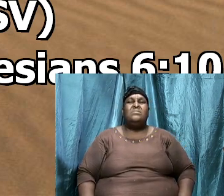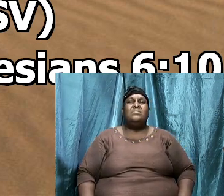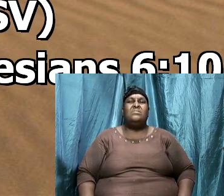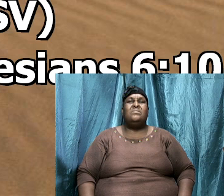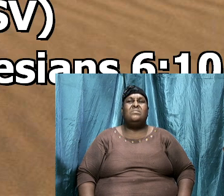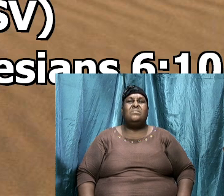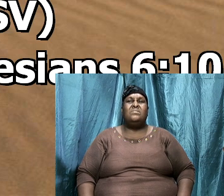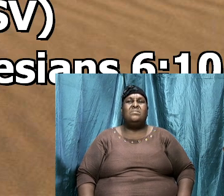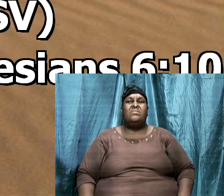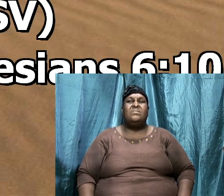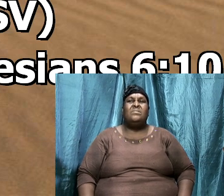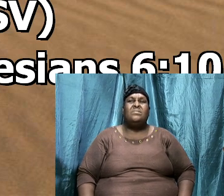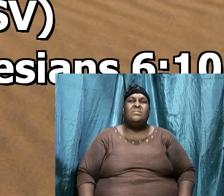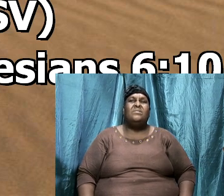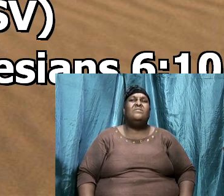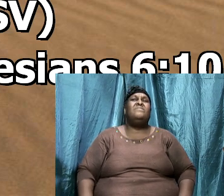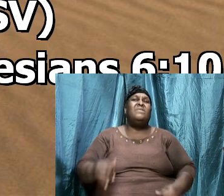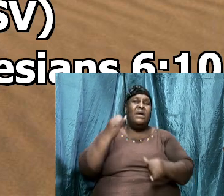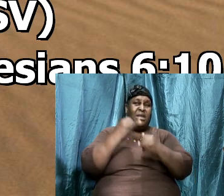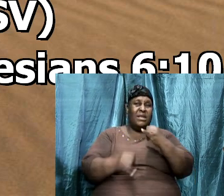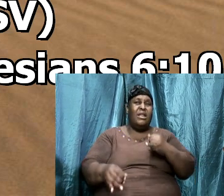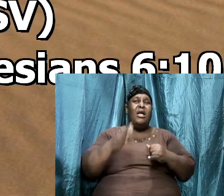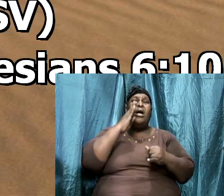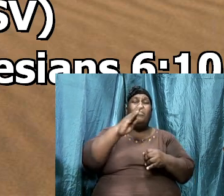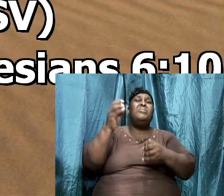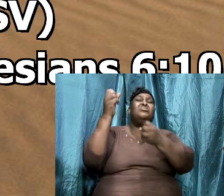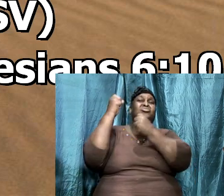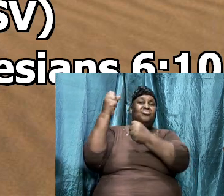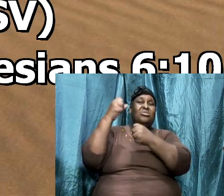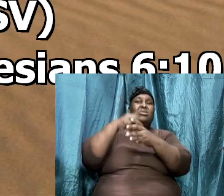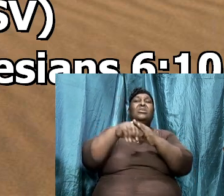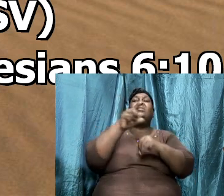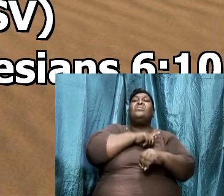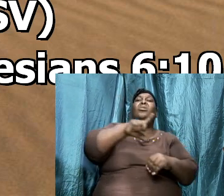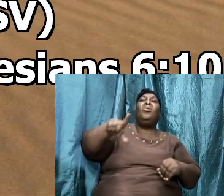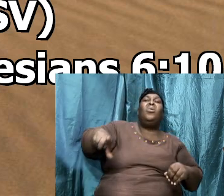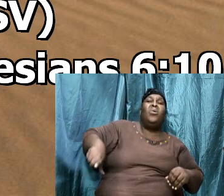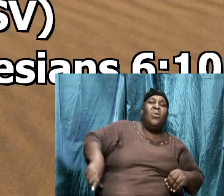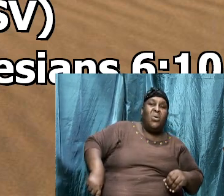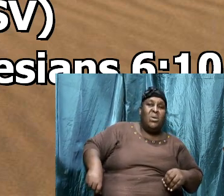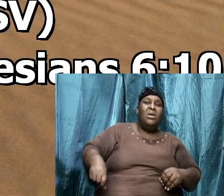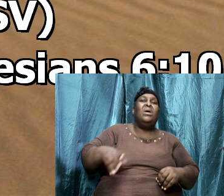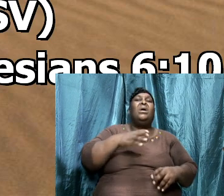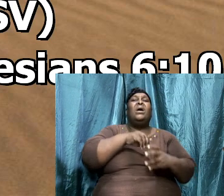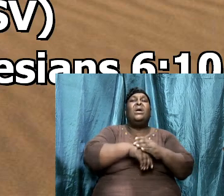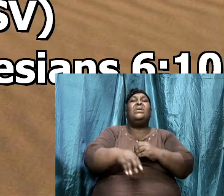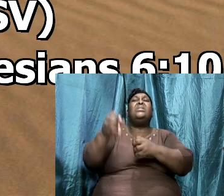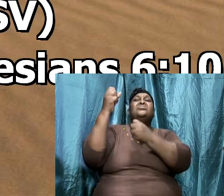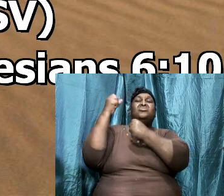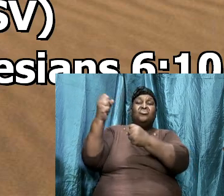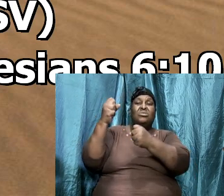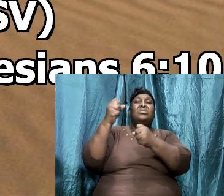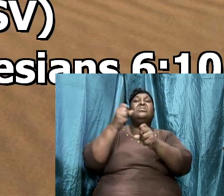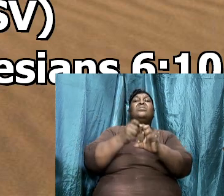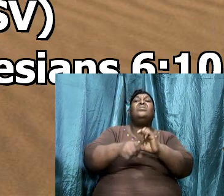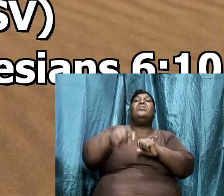The New English Translation, Finally, be strengthened in the Lord and in the strength